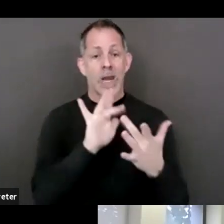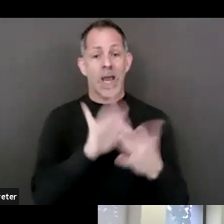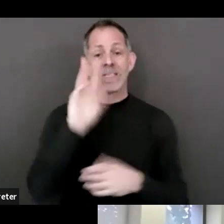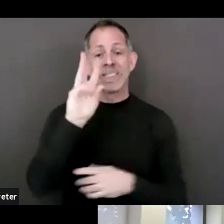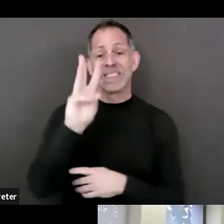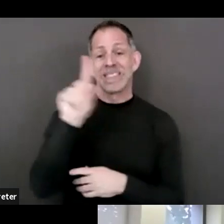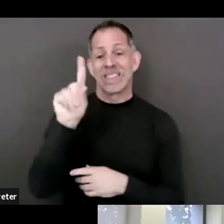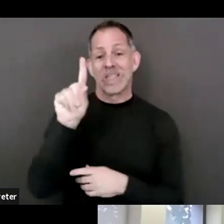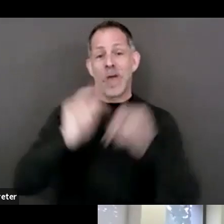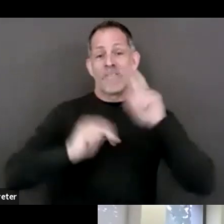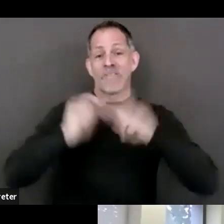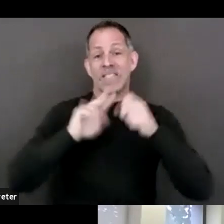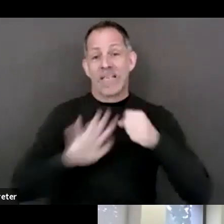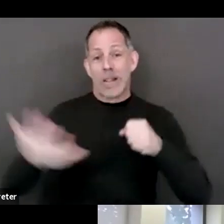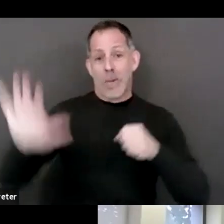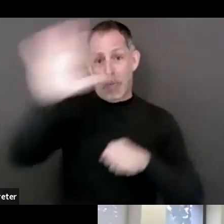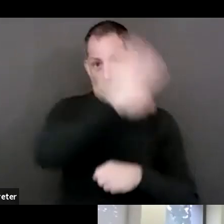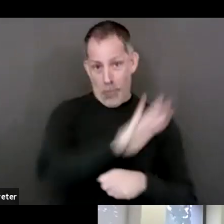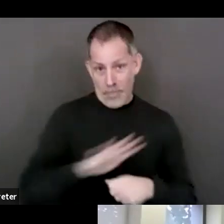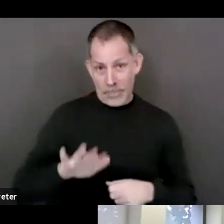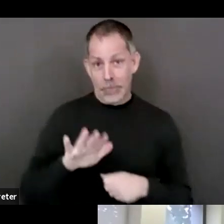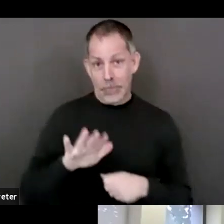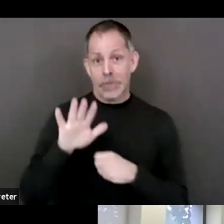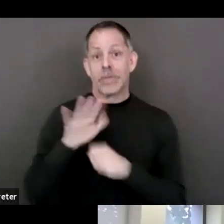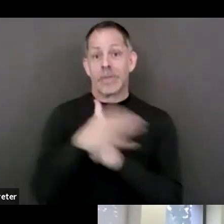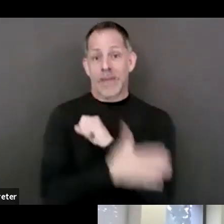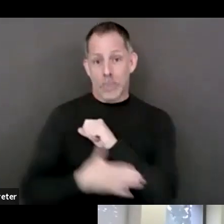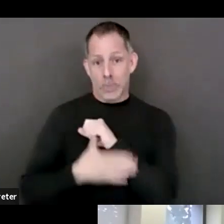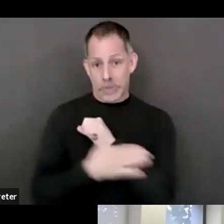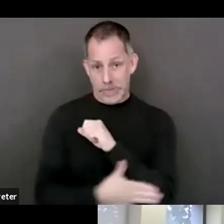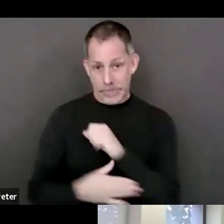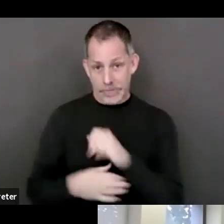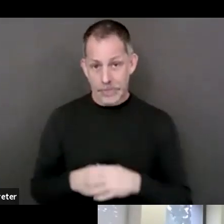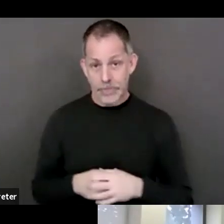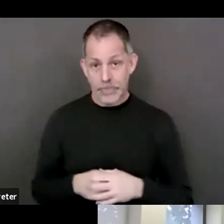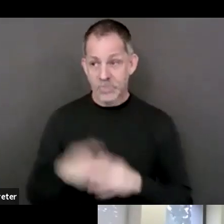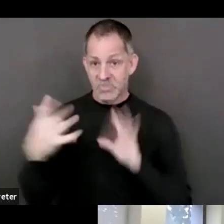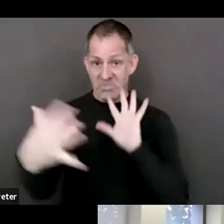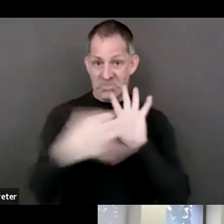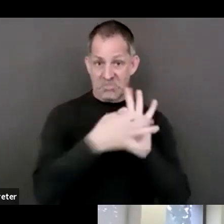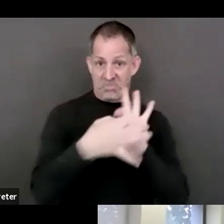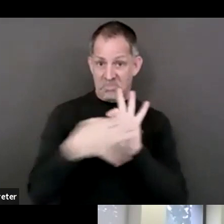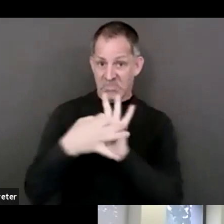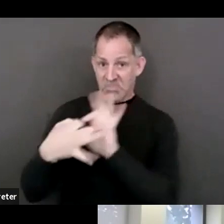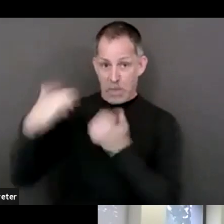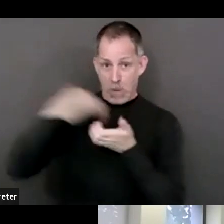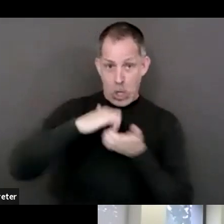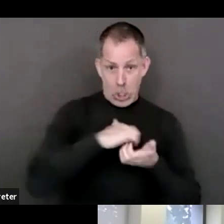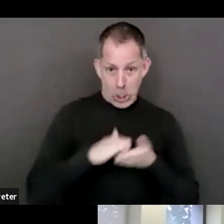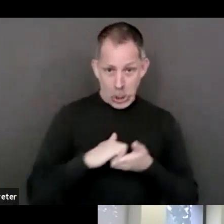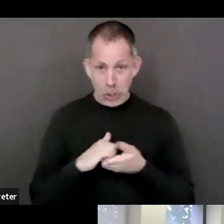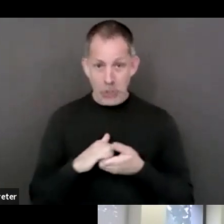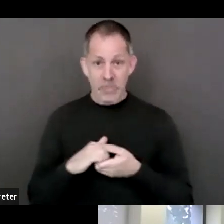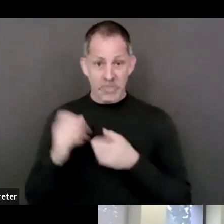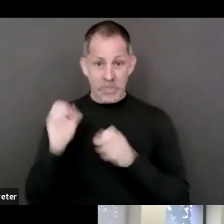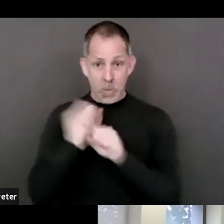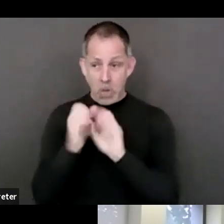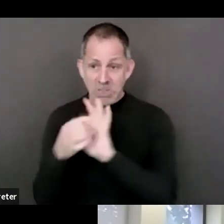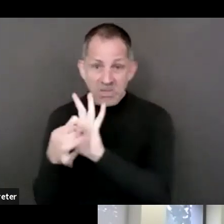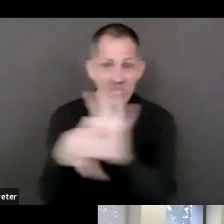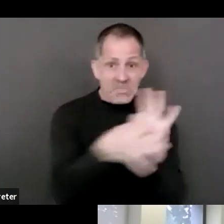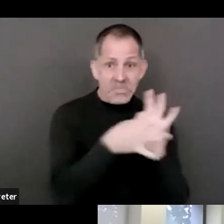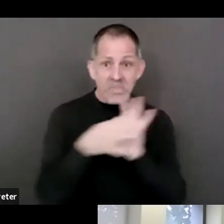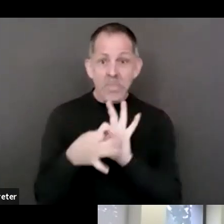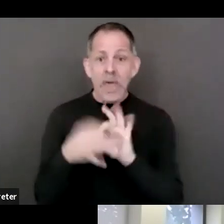with the different pharmacies that are also going out to facilities, about